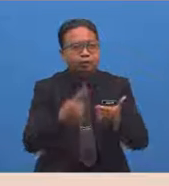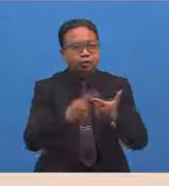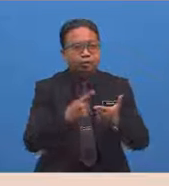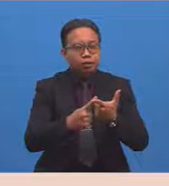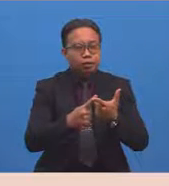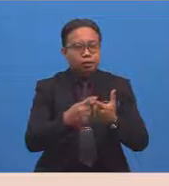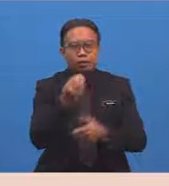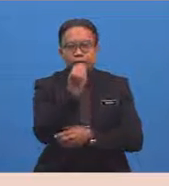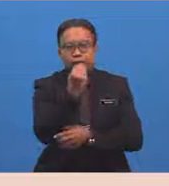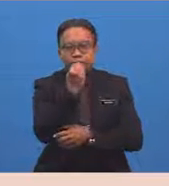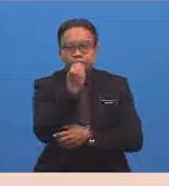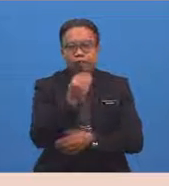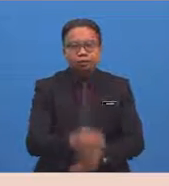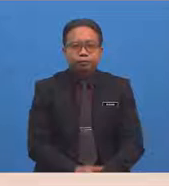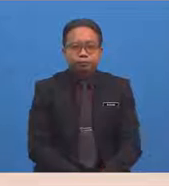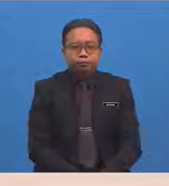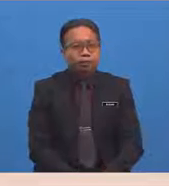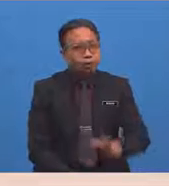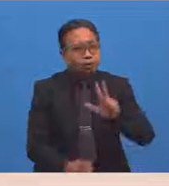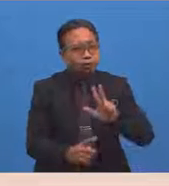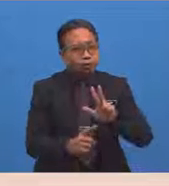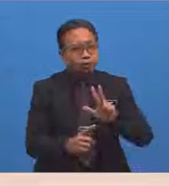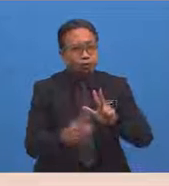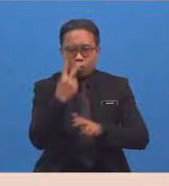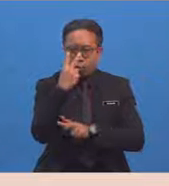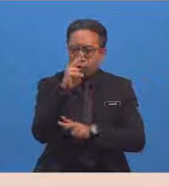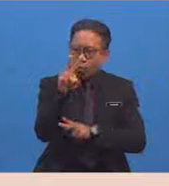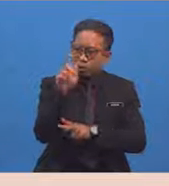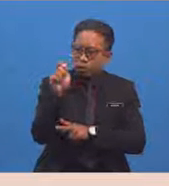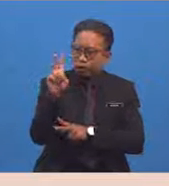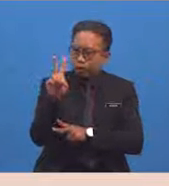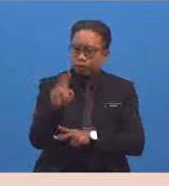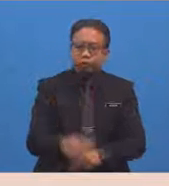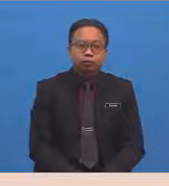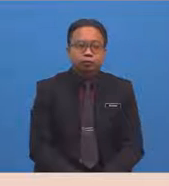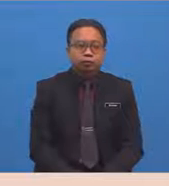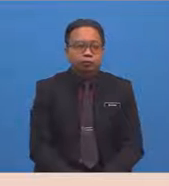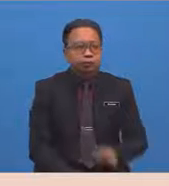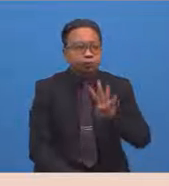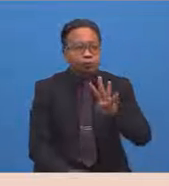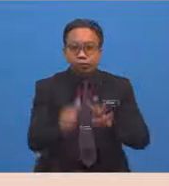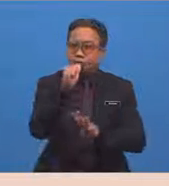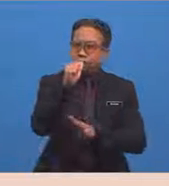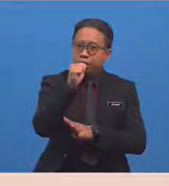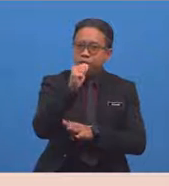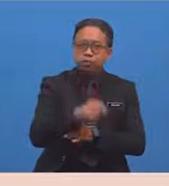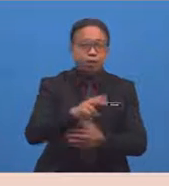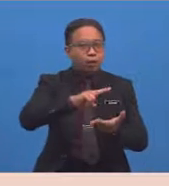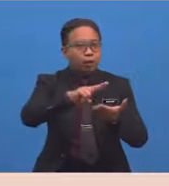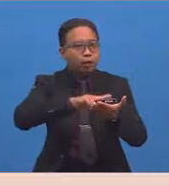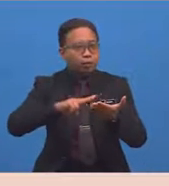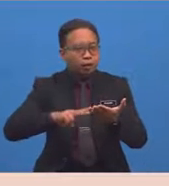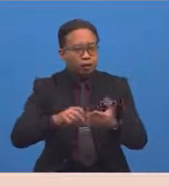Second, eat. Third, watch. Drink. read,